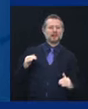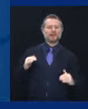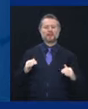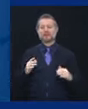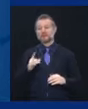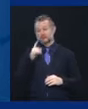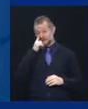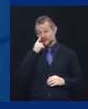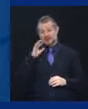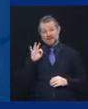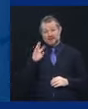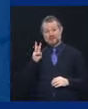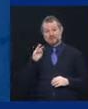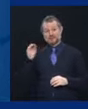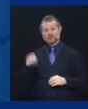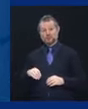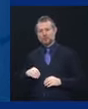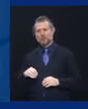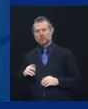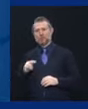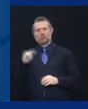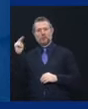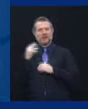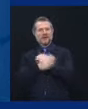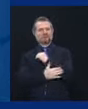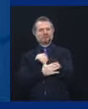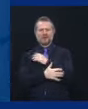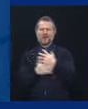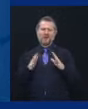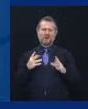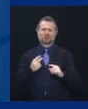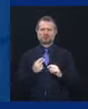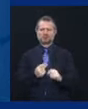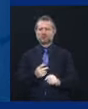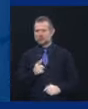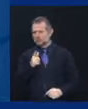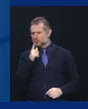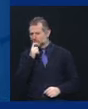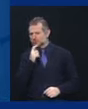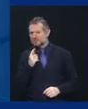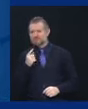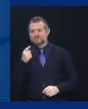96% North Country. Who wins? Who's doing the best? Southern Tier,